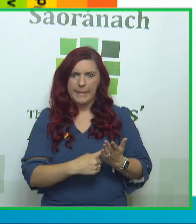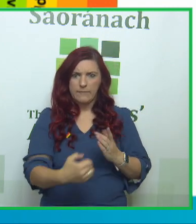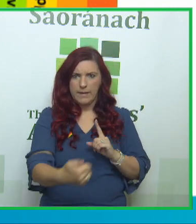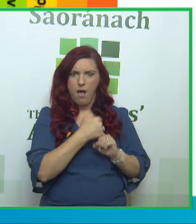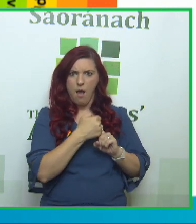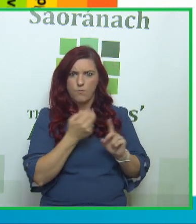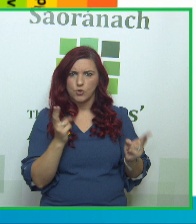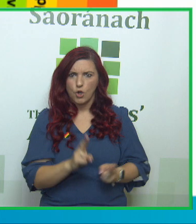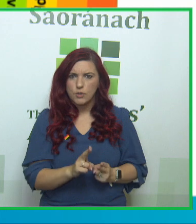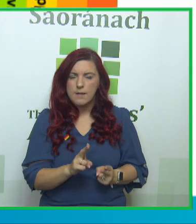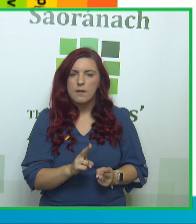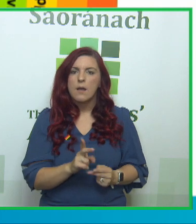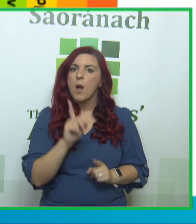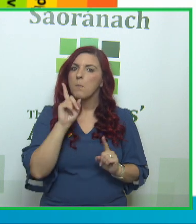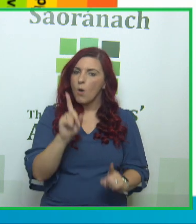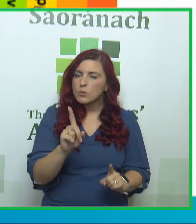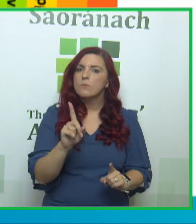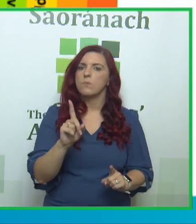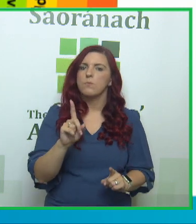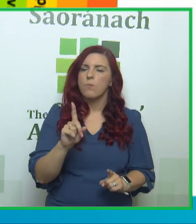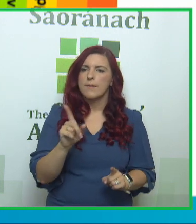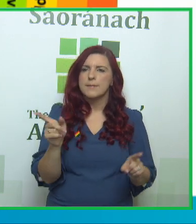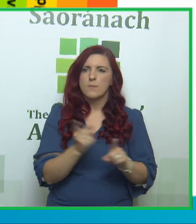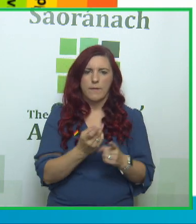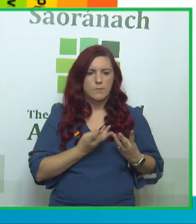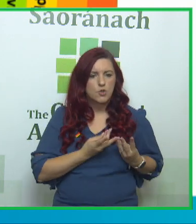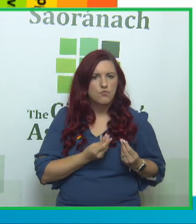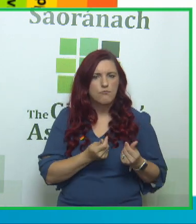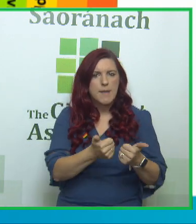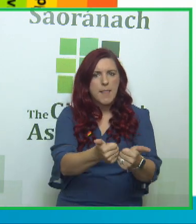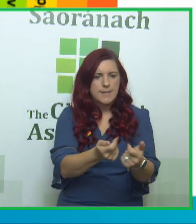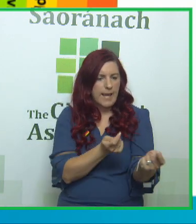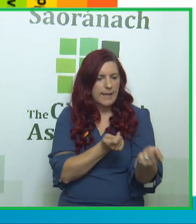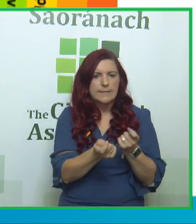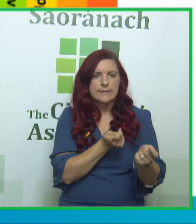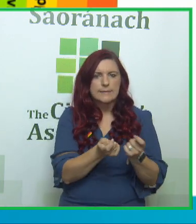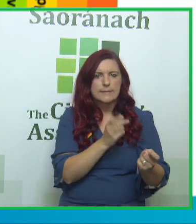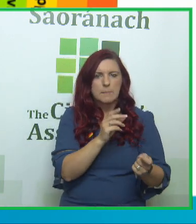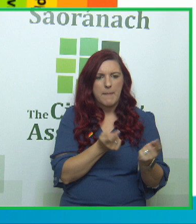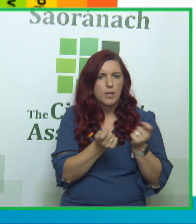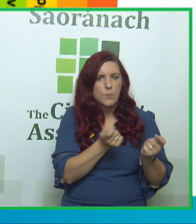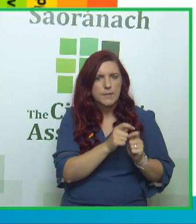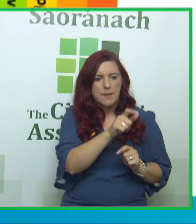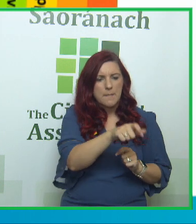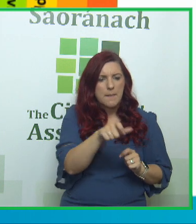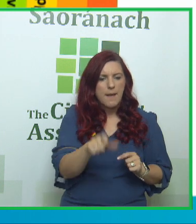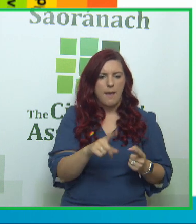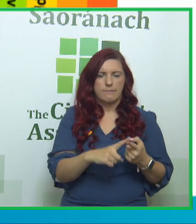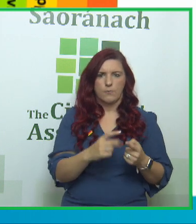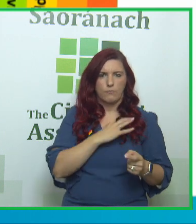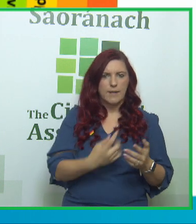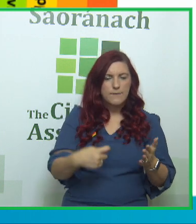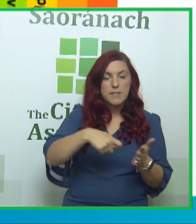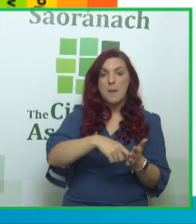from today. What we have done is we've streamlined case management and common assessment. That might seem like a small thing, but